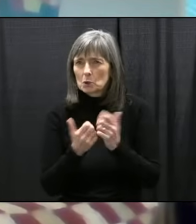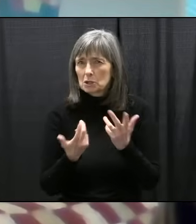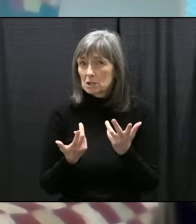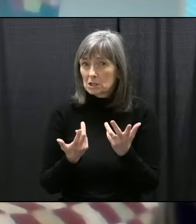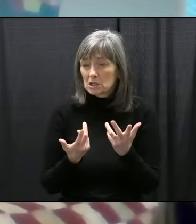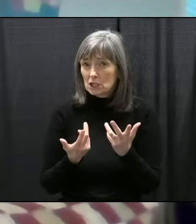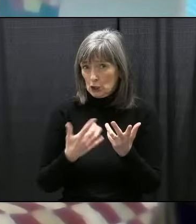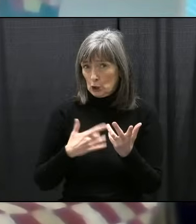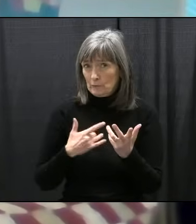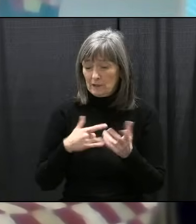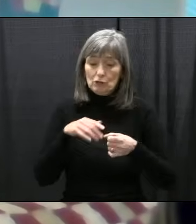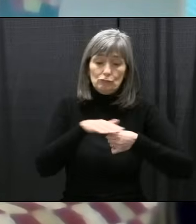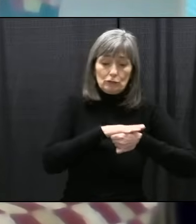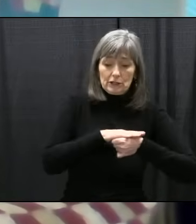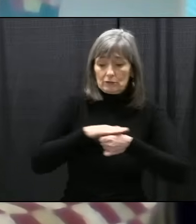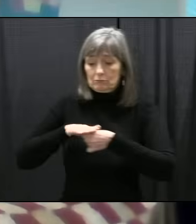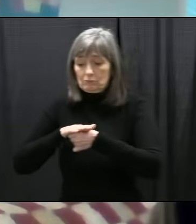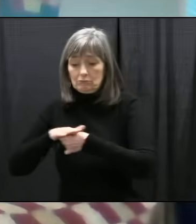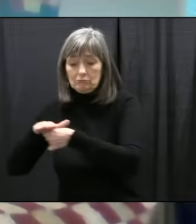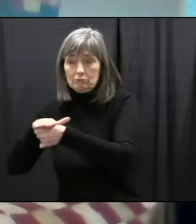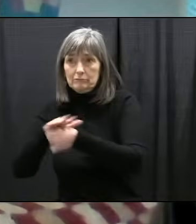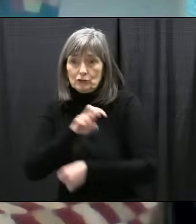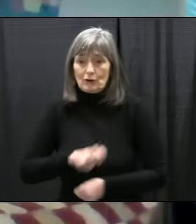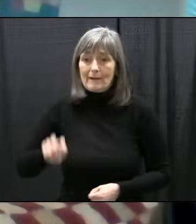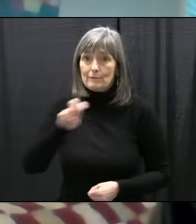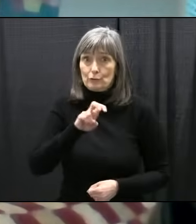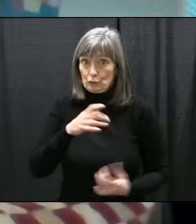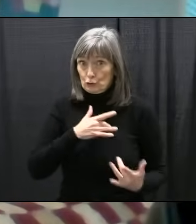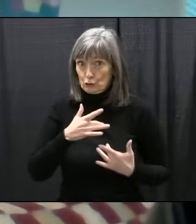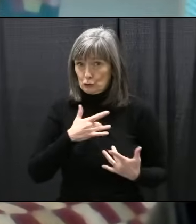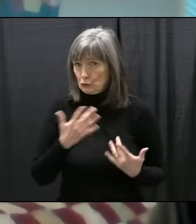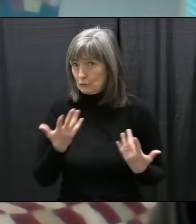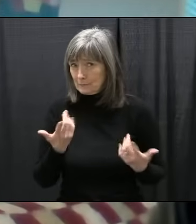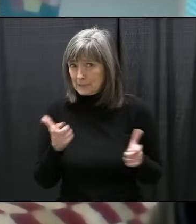is regional travel over the break?